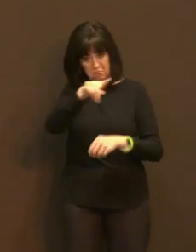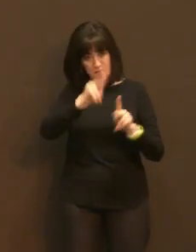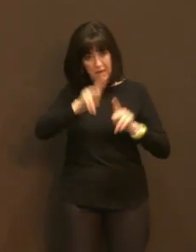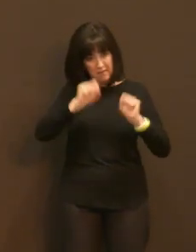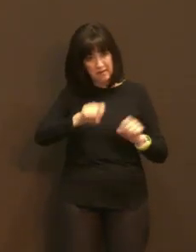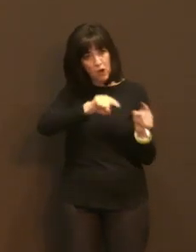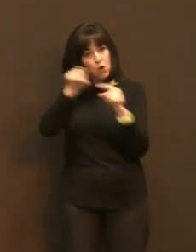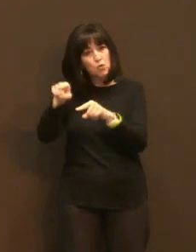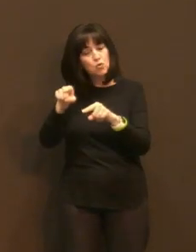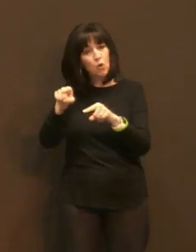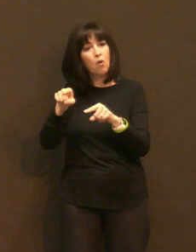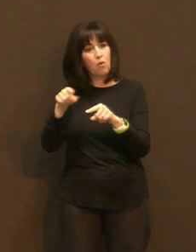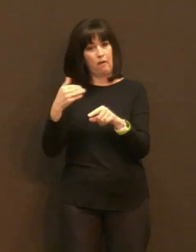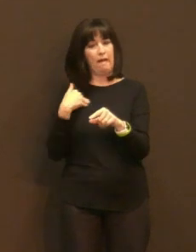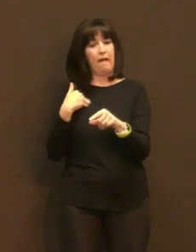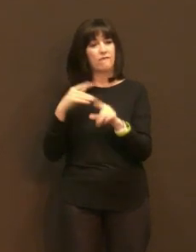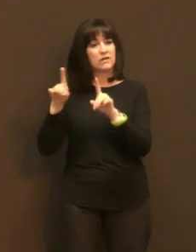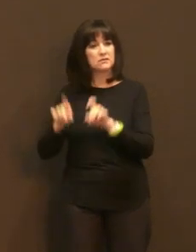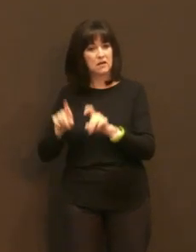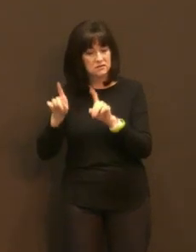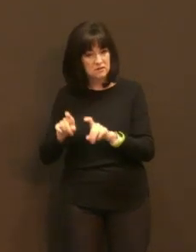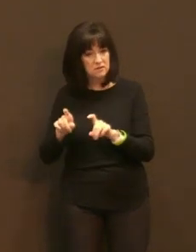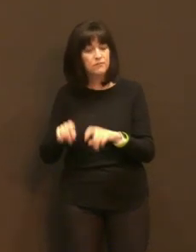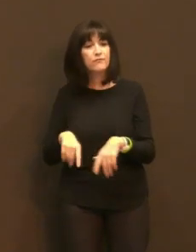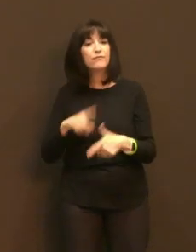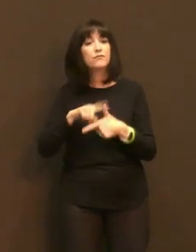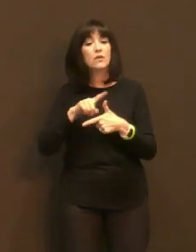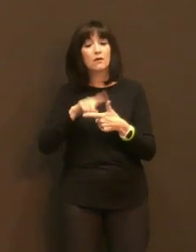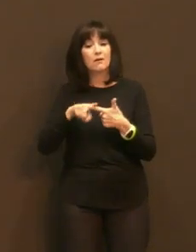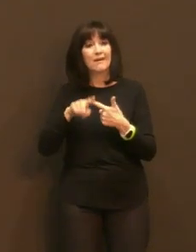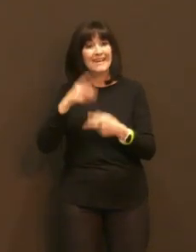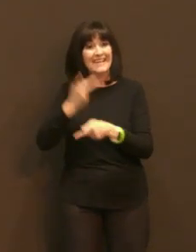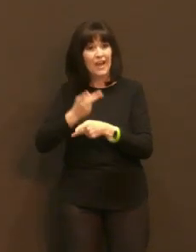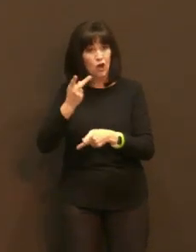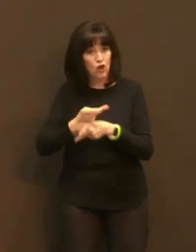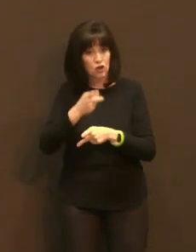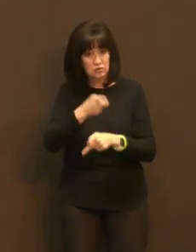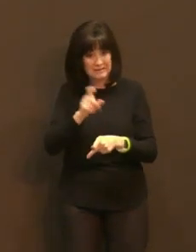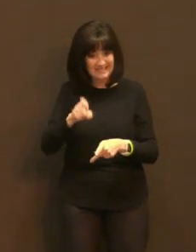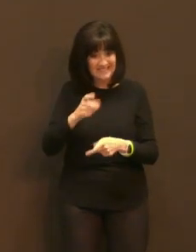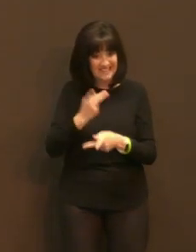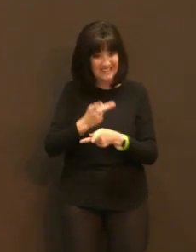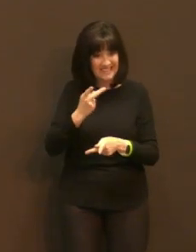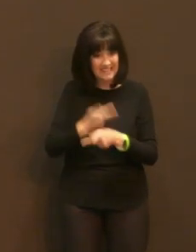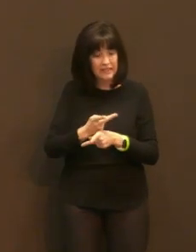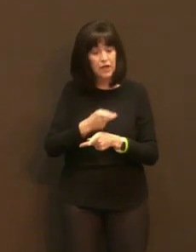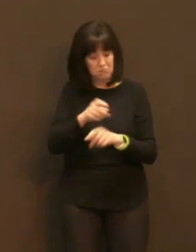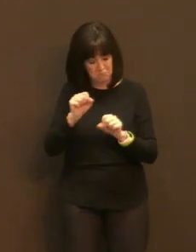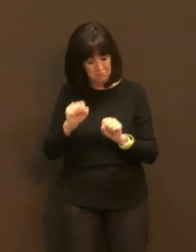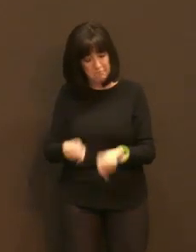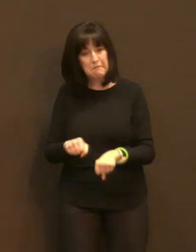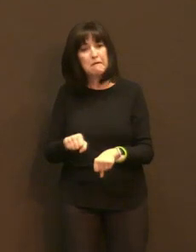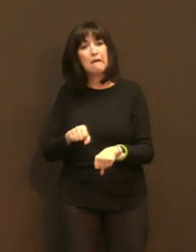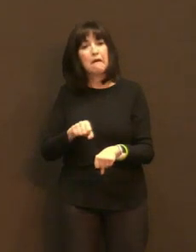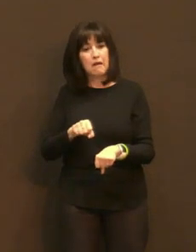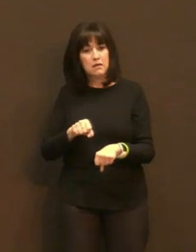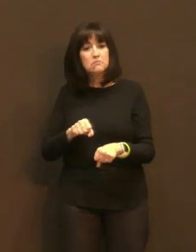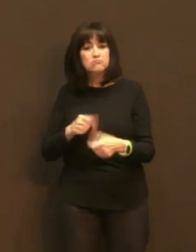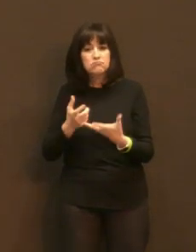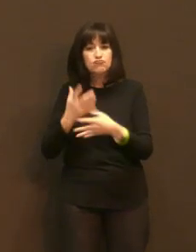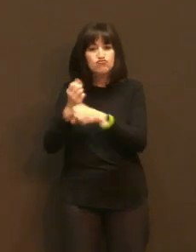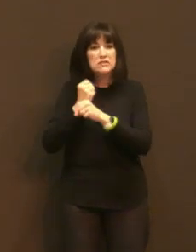as well as ensuring access to care, but also making sure that those who need quarantine or